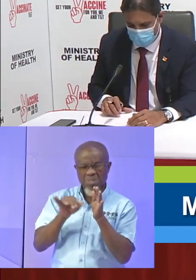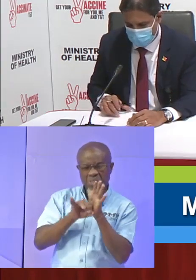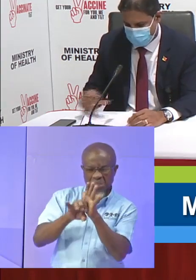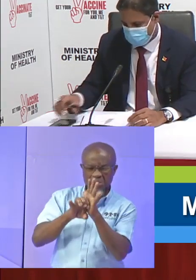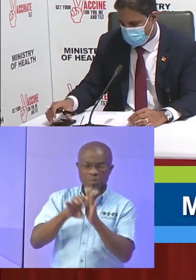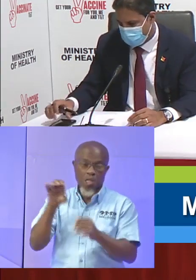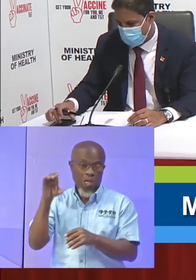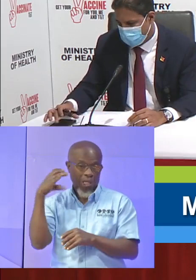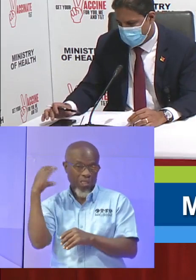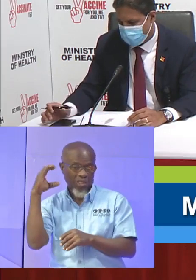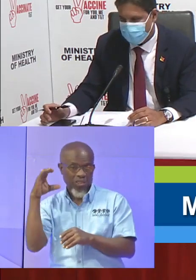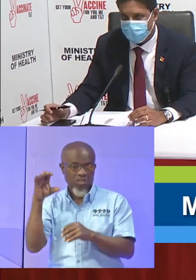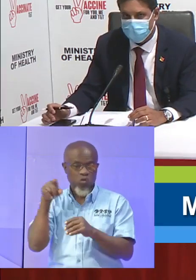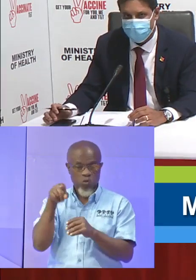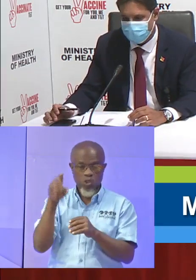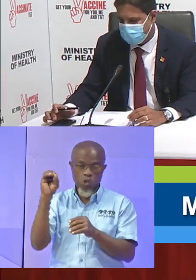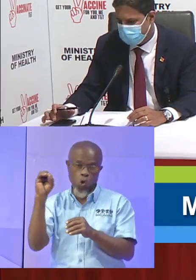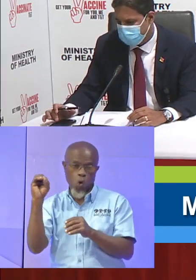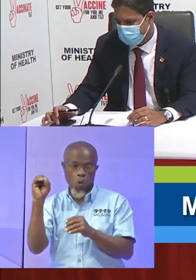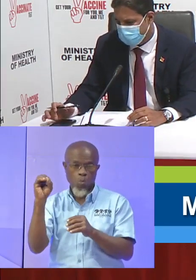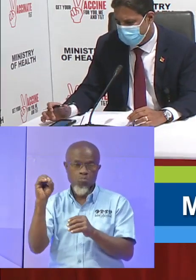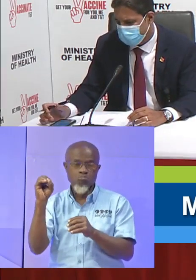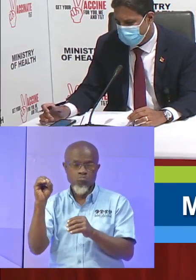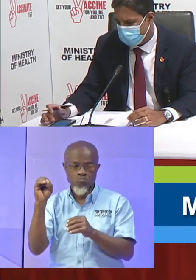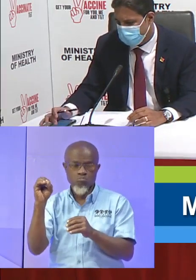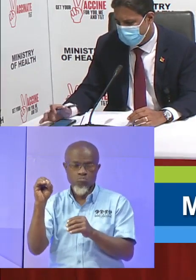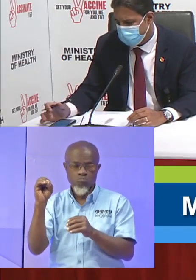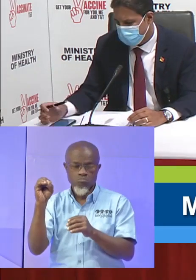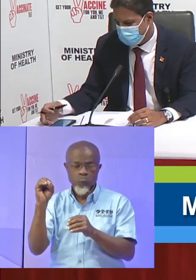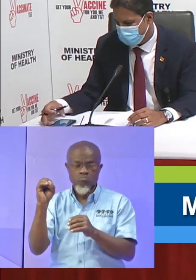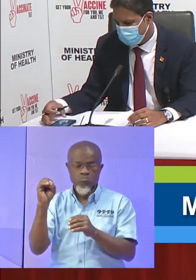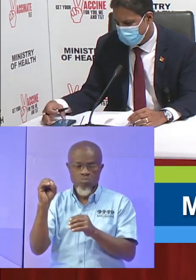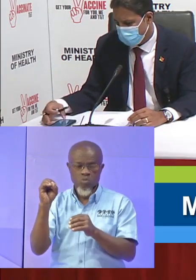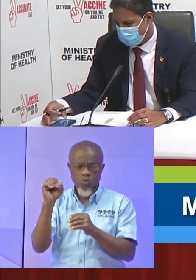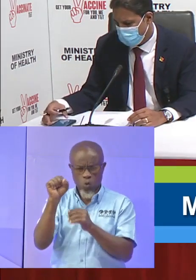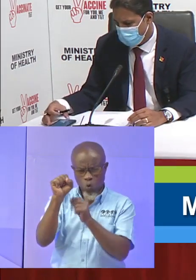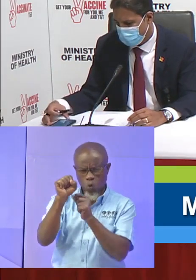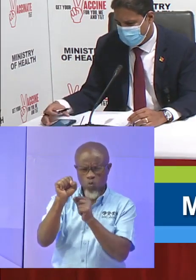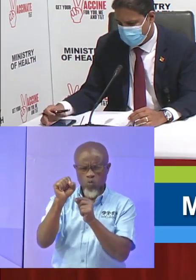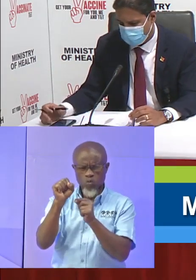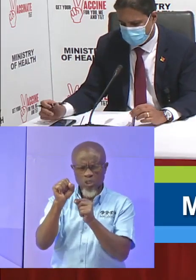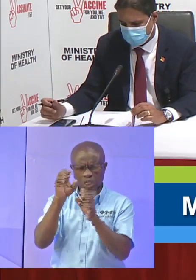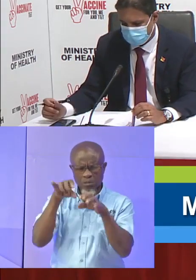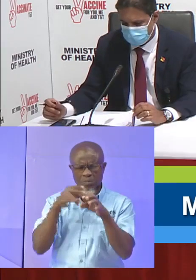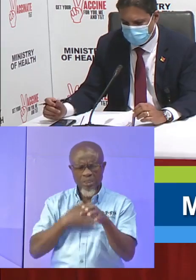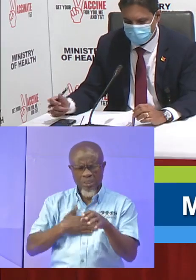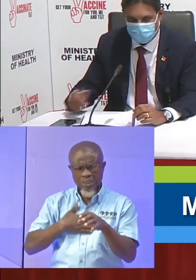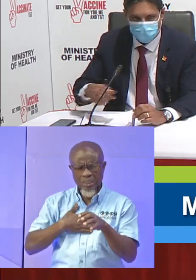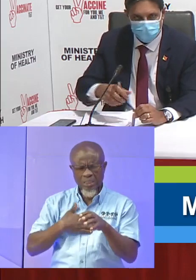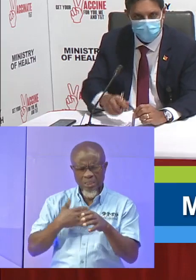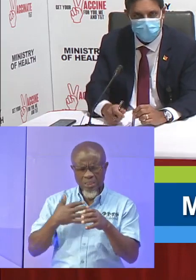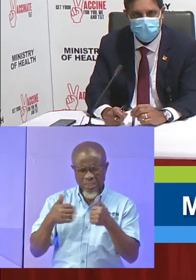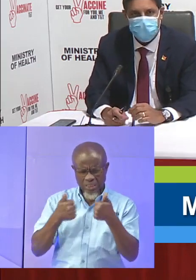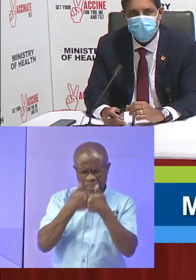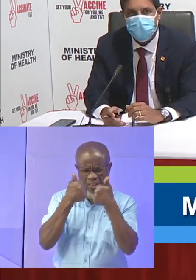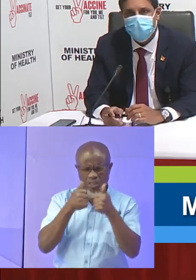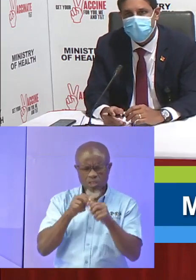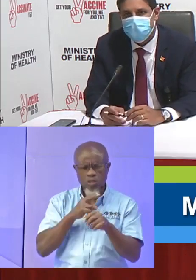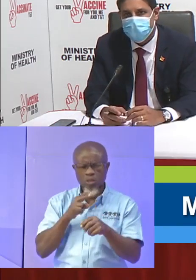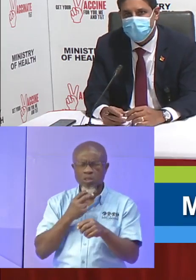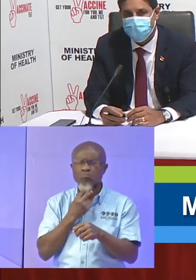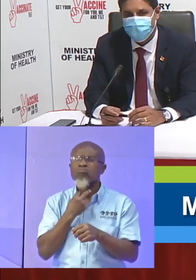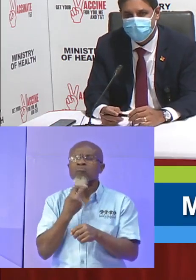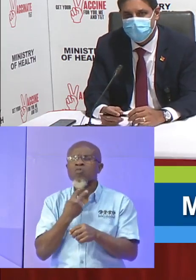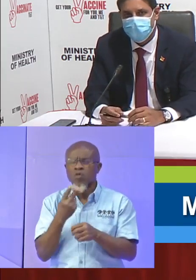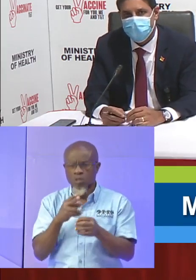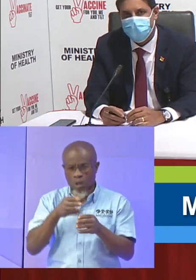had initially fallen after Ms. a huge Boucher, surge we're having some challenges hearing. Could you speak a little louder, please? Thank you so much. Okay, sure. Are you